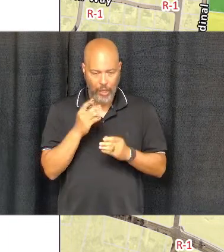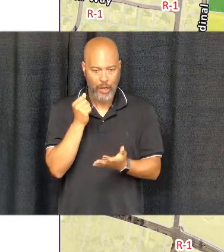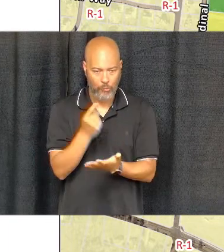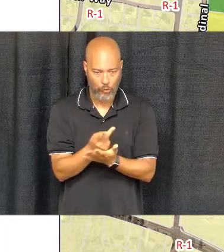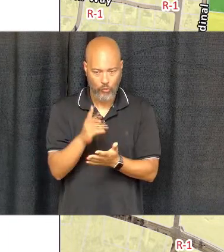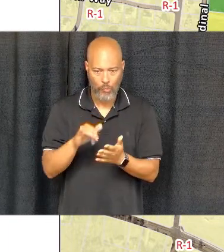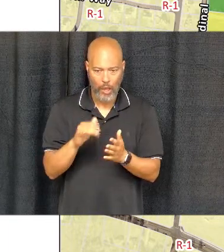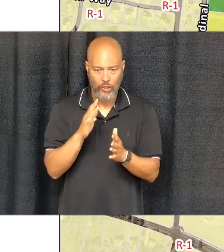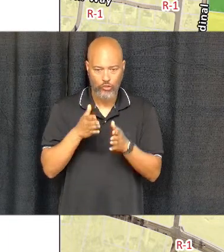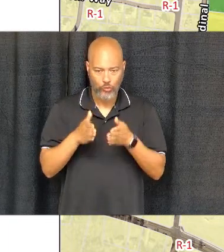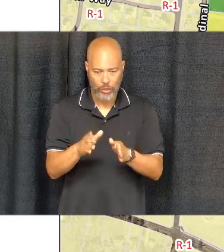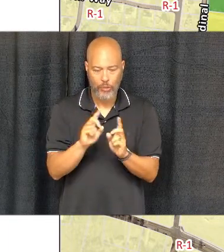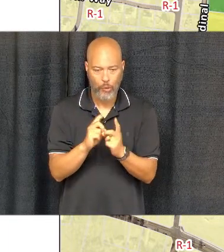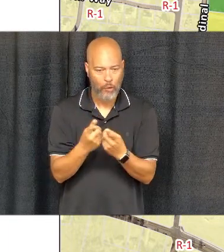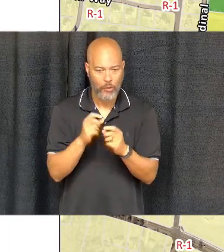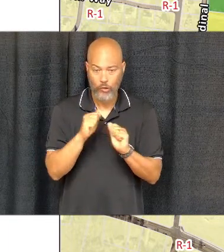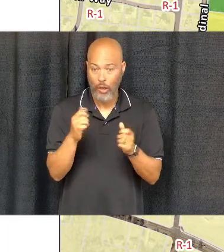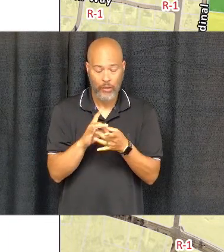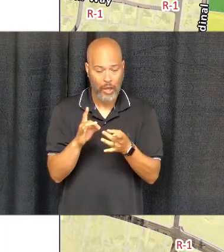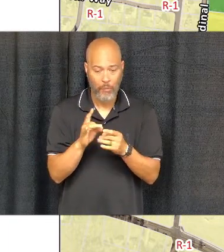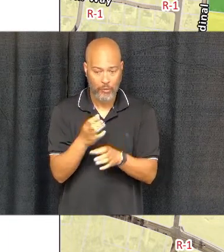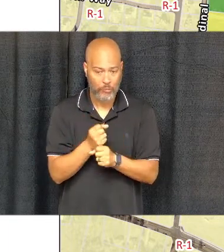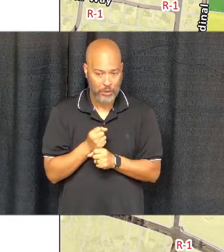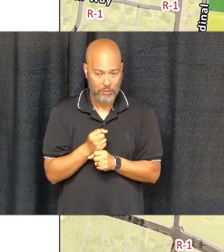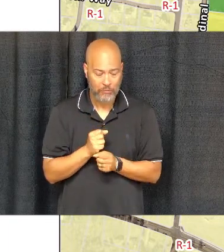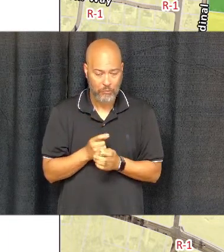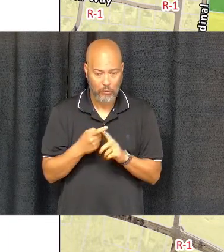Department. No other comments were received.